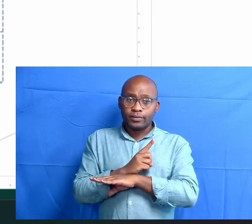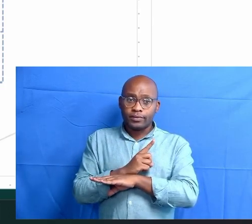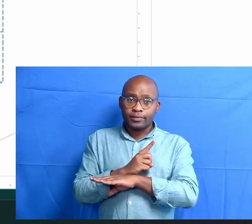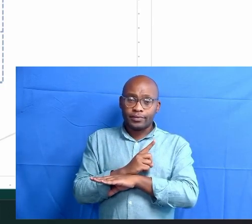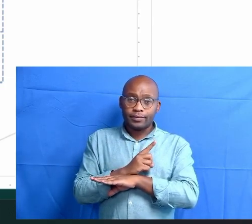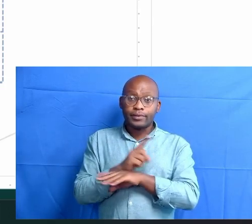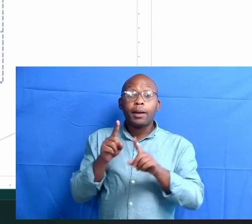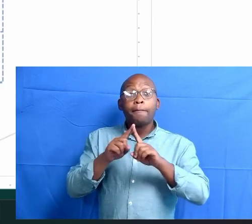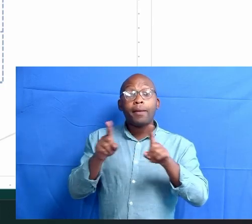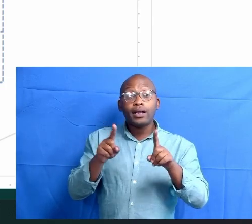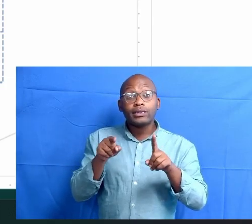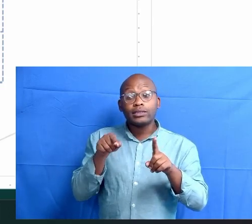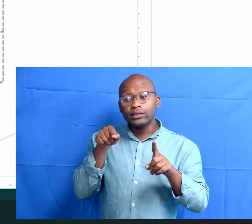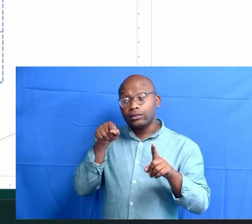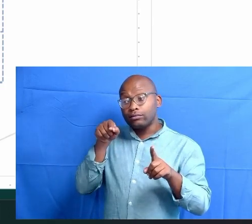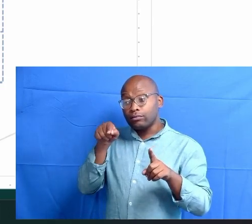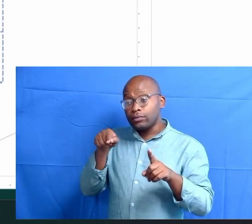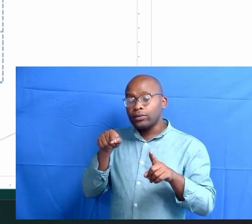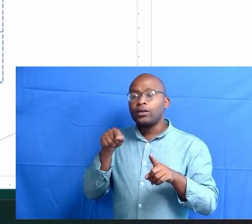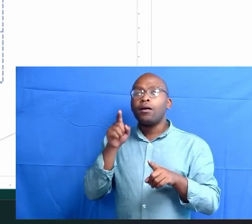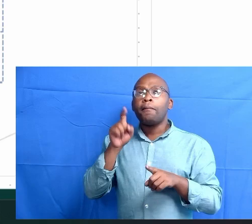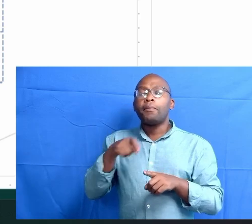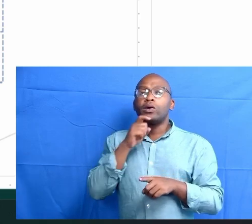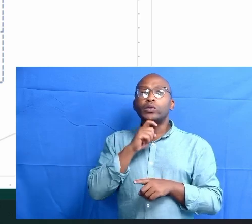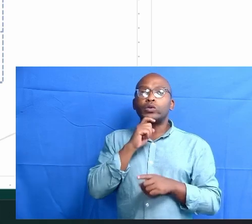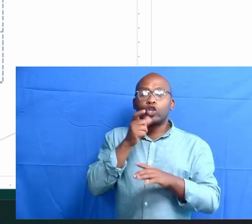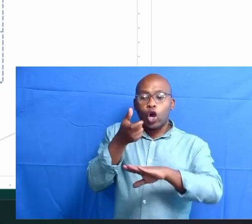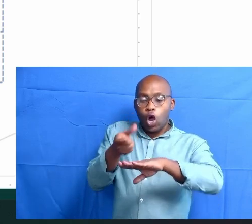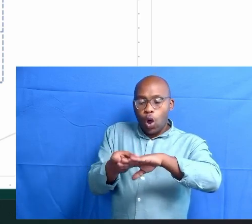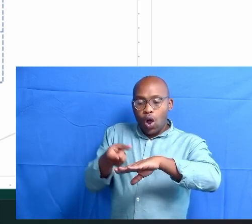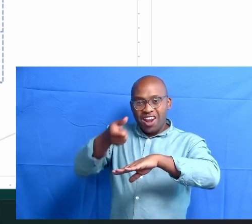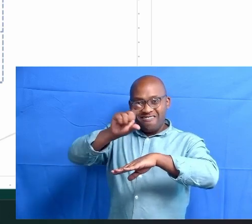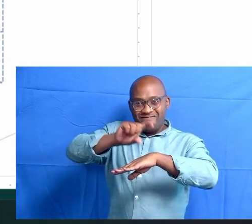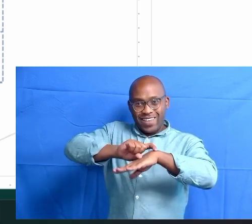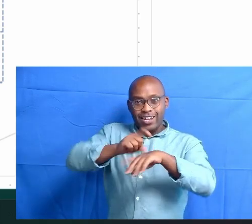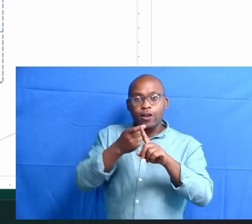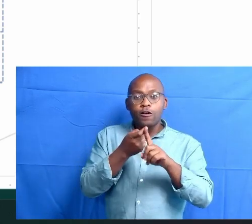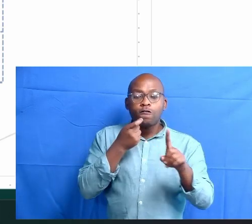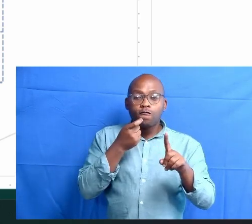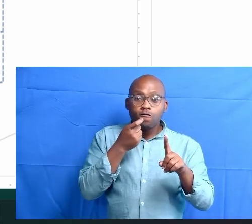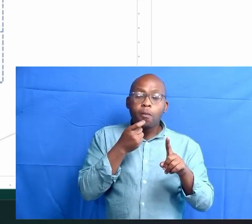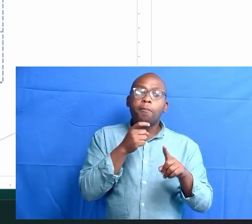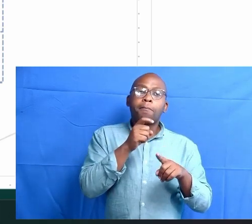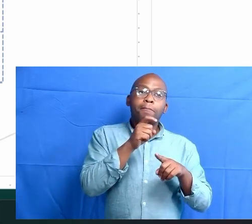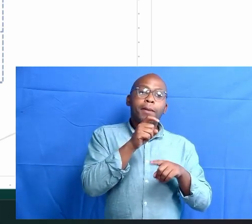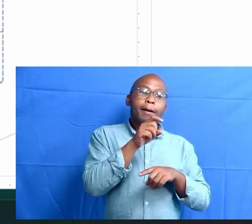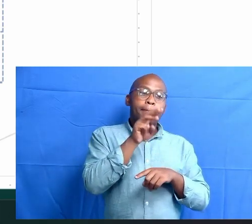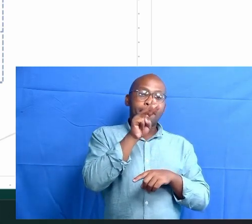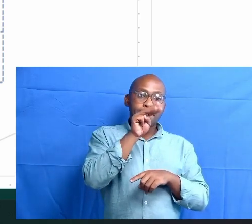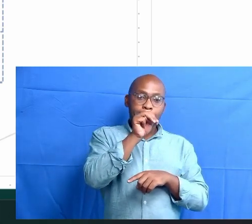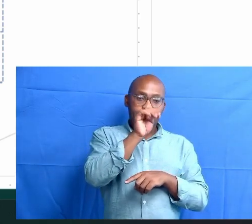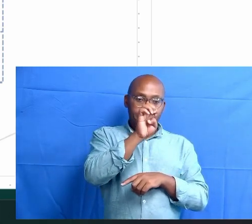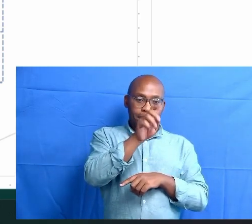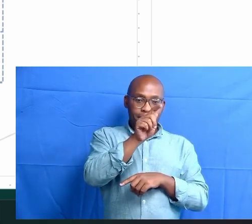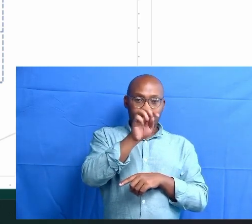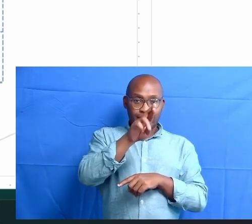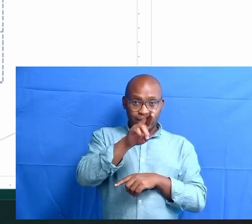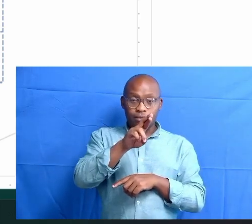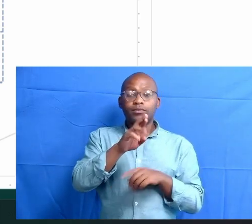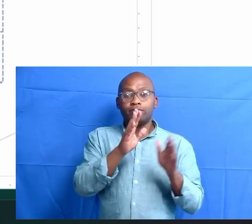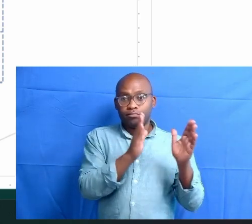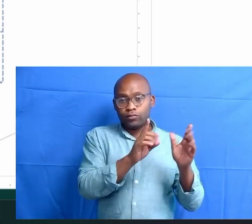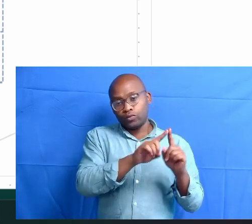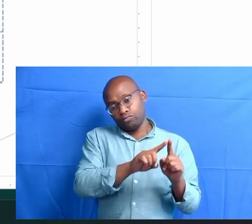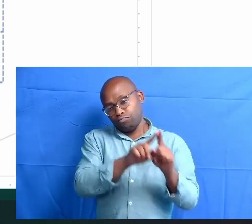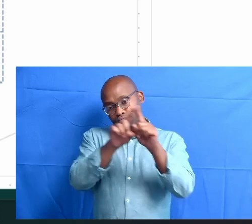in meters. Now, you have to convert it from meters to centimeters. Now, if you're from meters